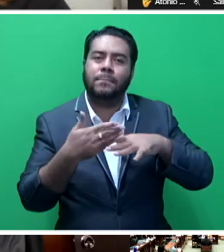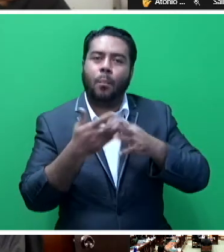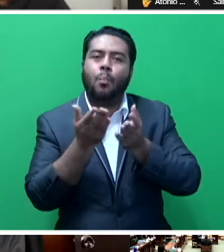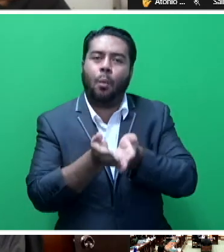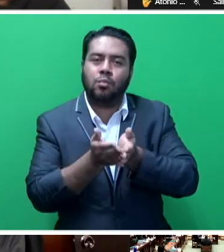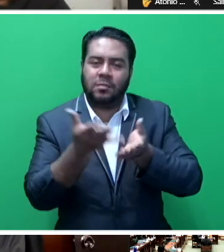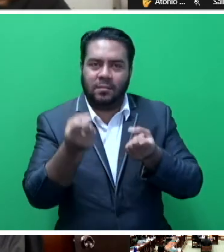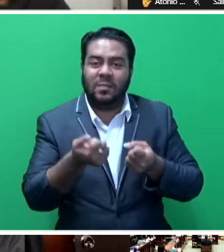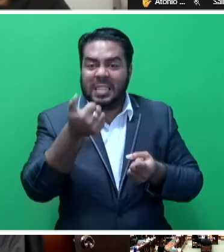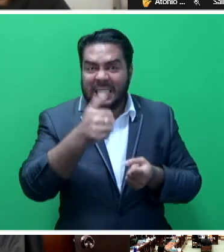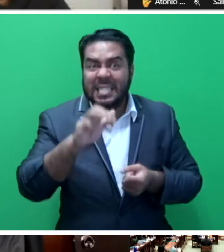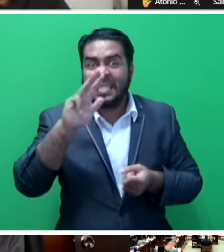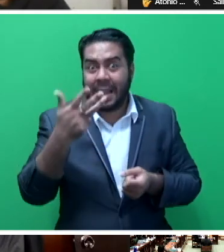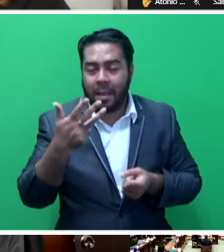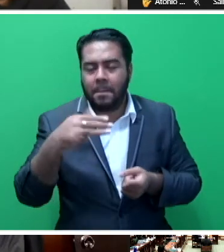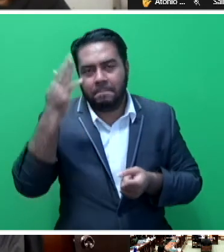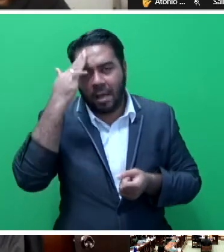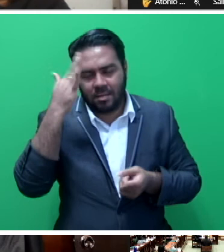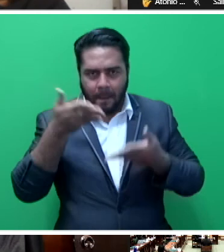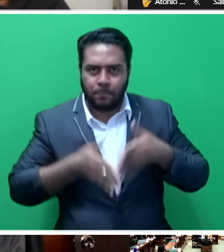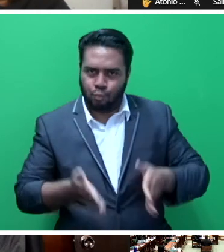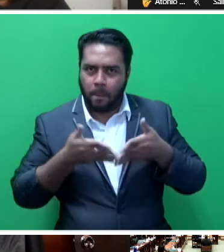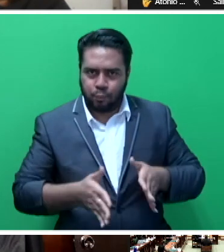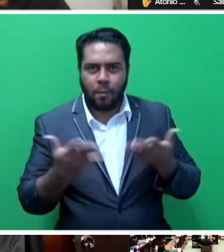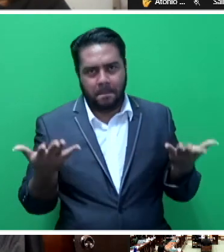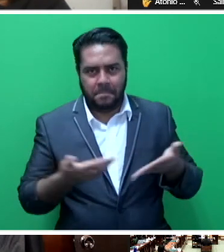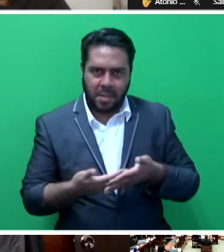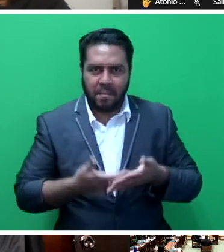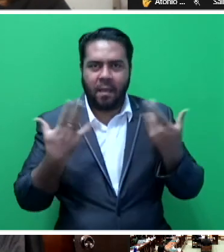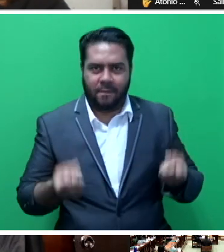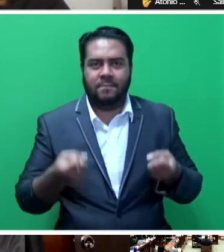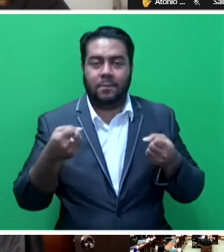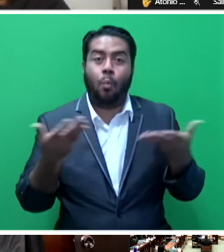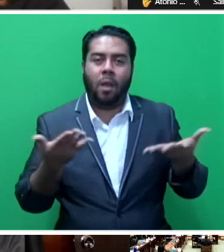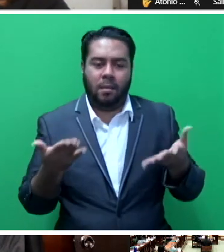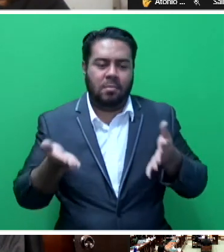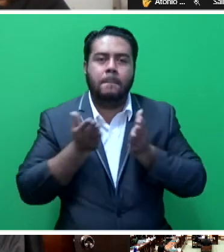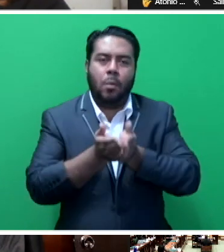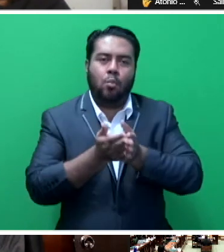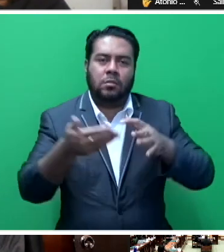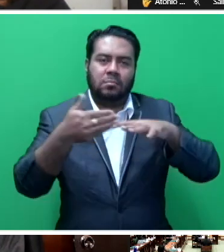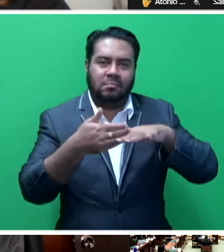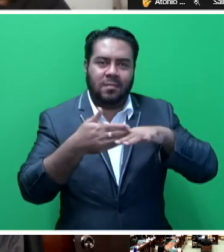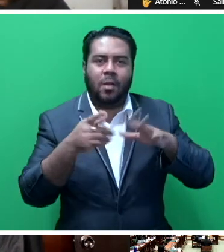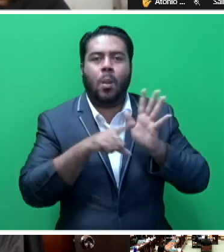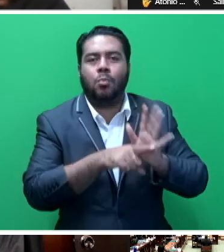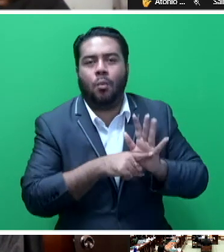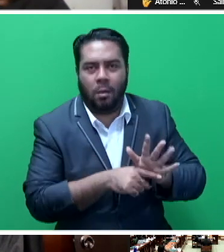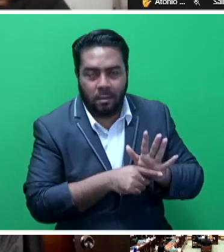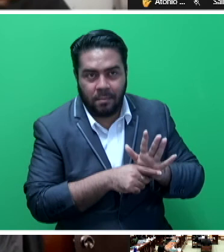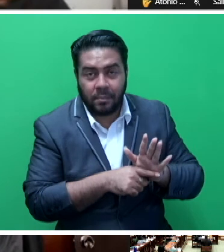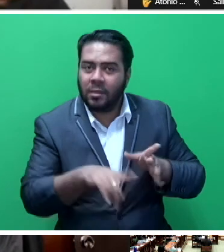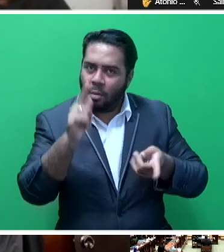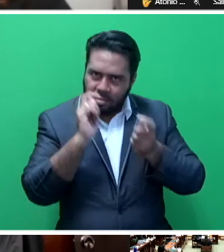69 mothers were delivered in. They managed to do 209 diagnostic tests, and